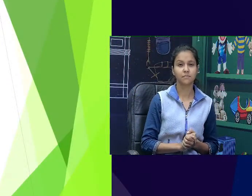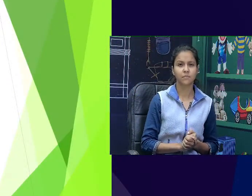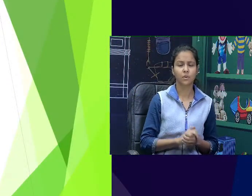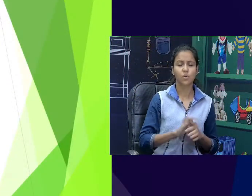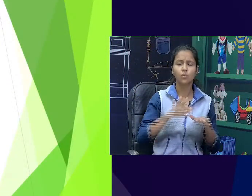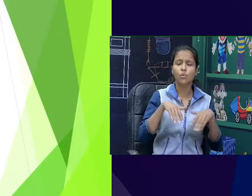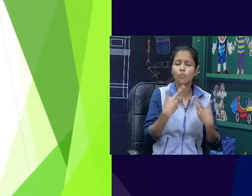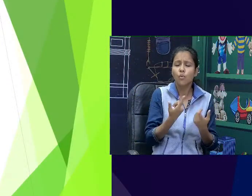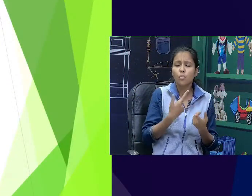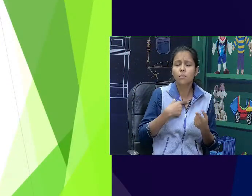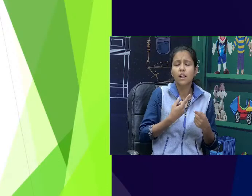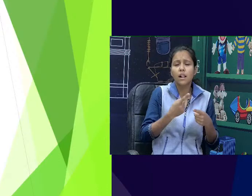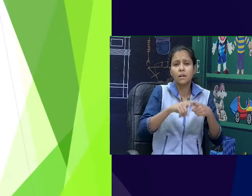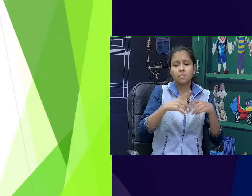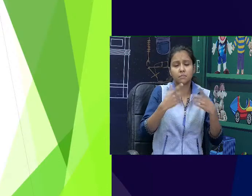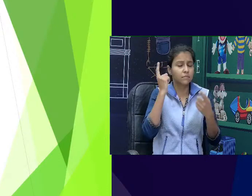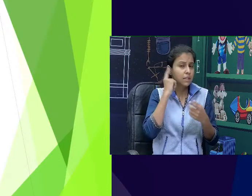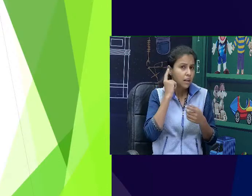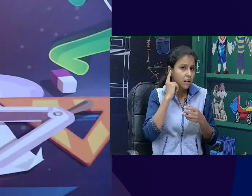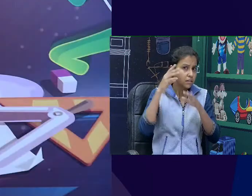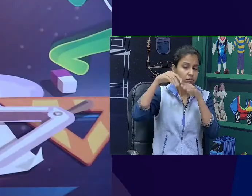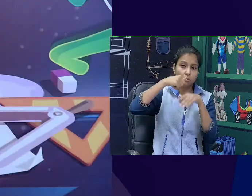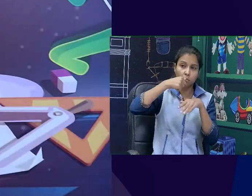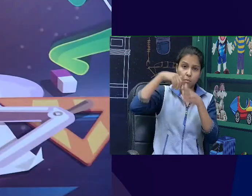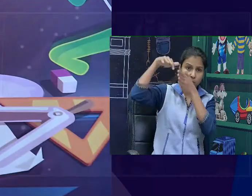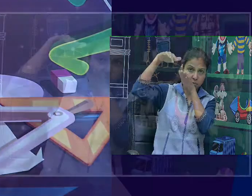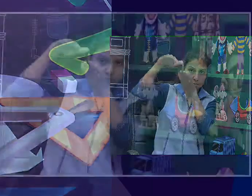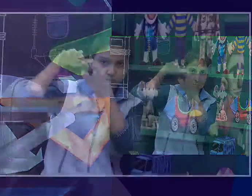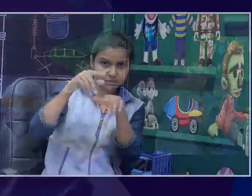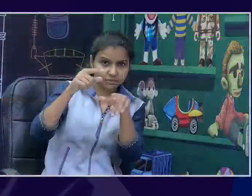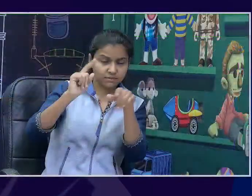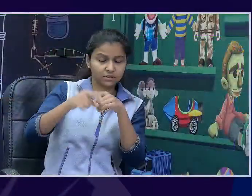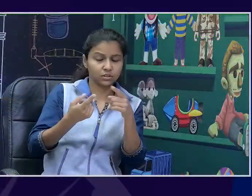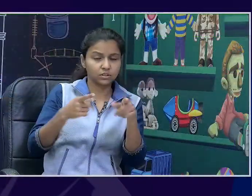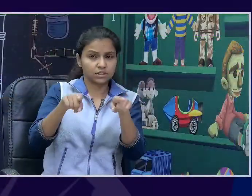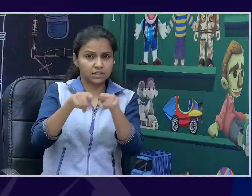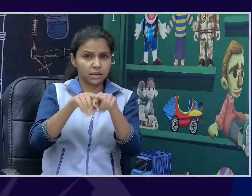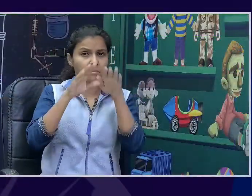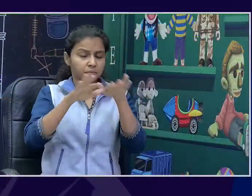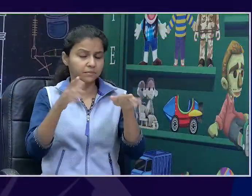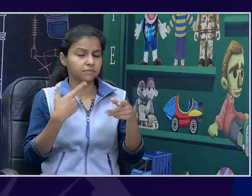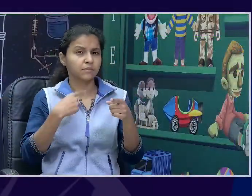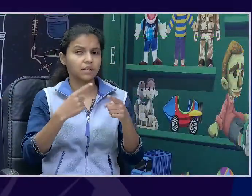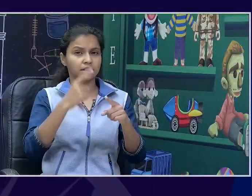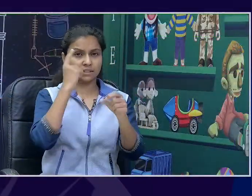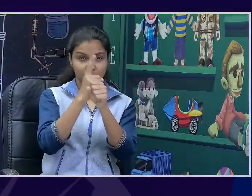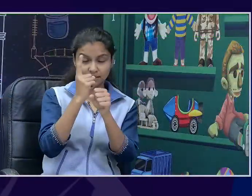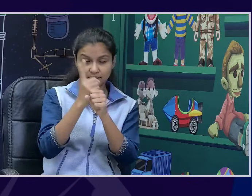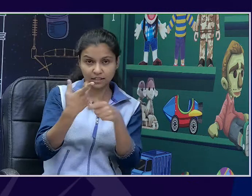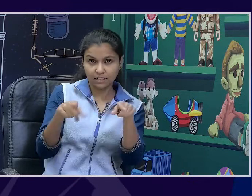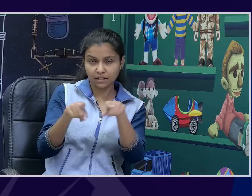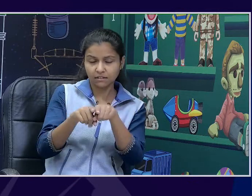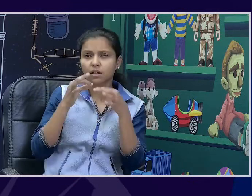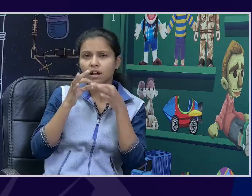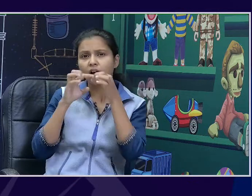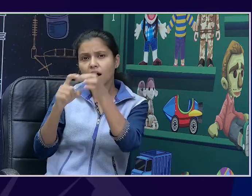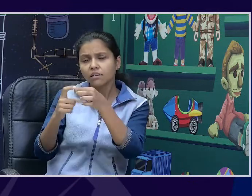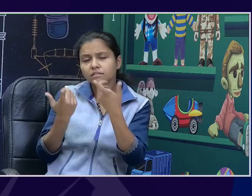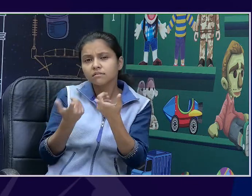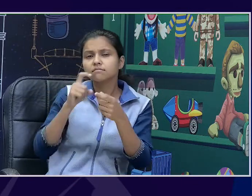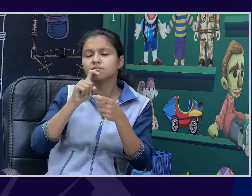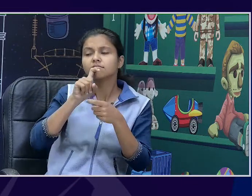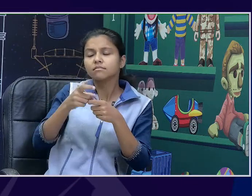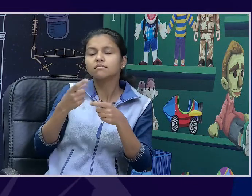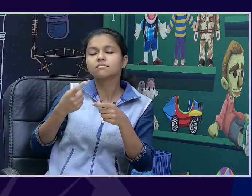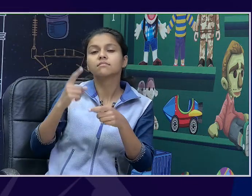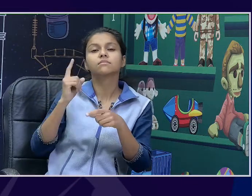So what will happen is, when the sound is played, the students will recognize and the teacher can ask them to recognize